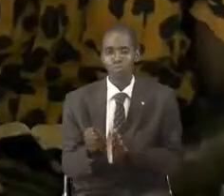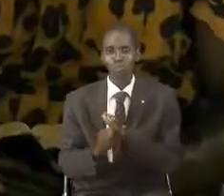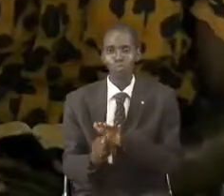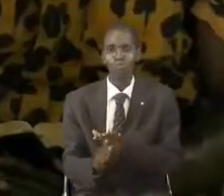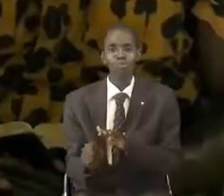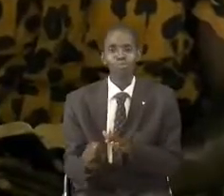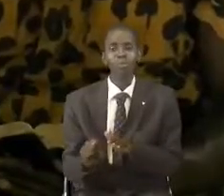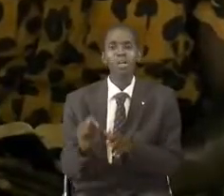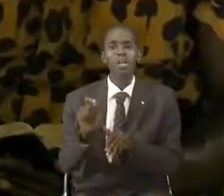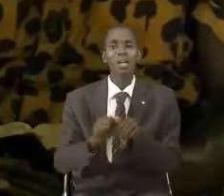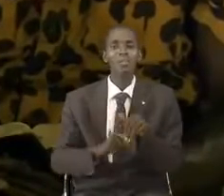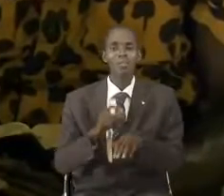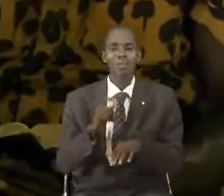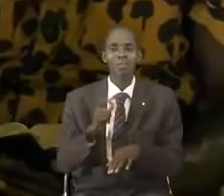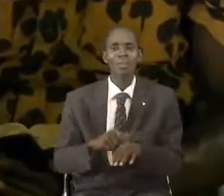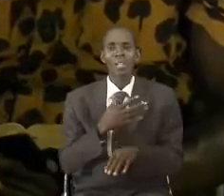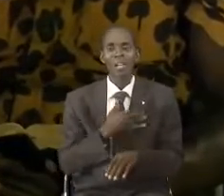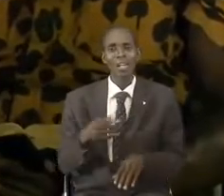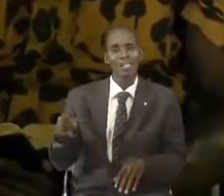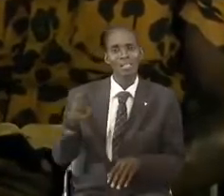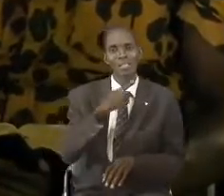diabetes, nothing.